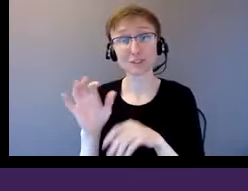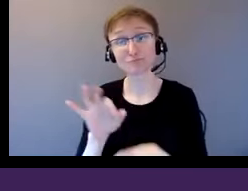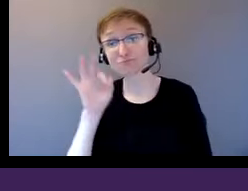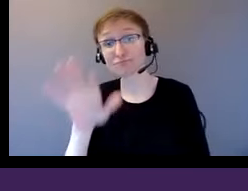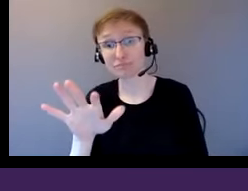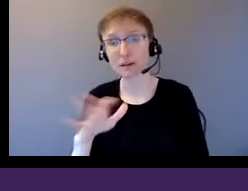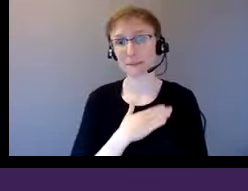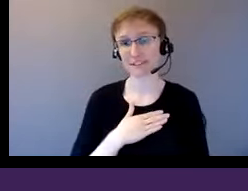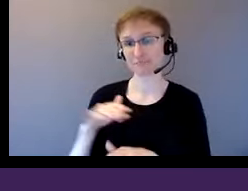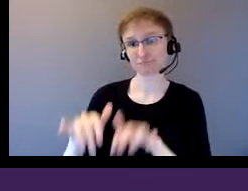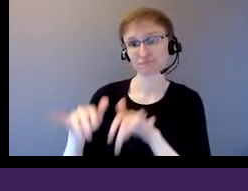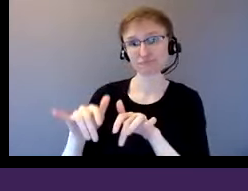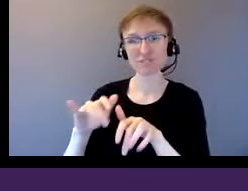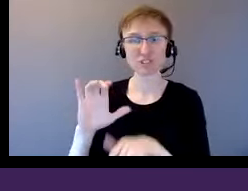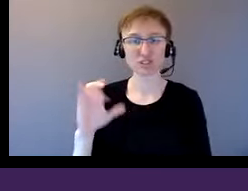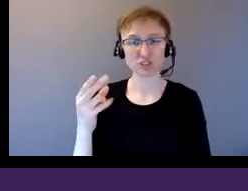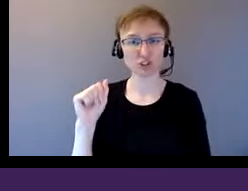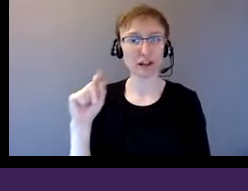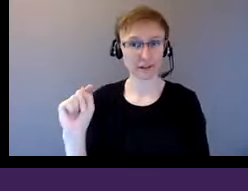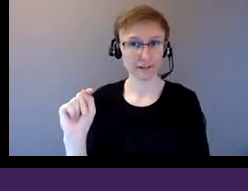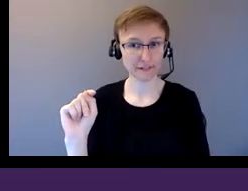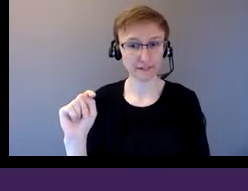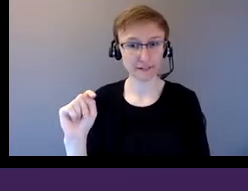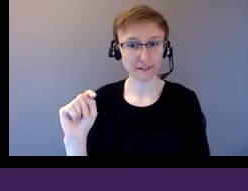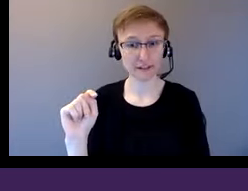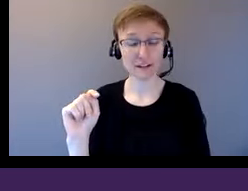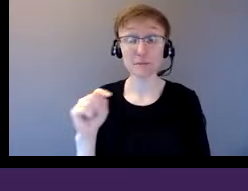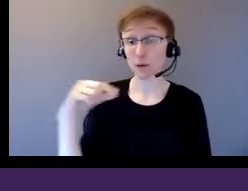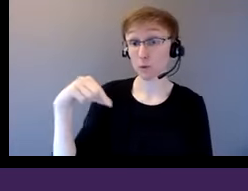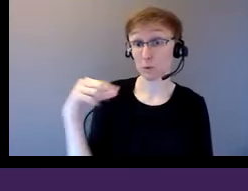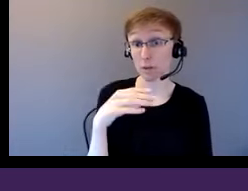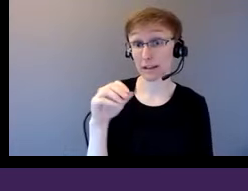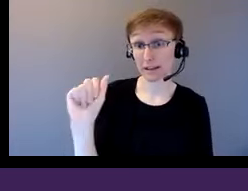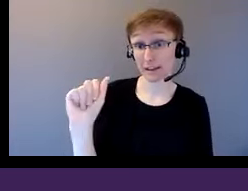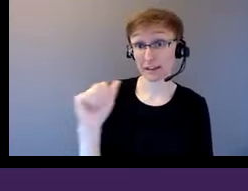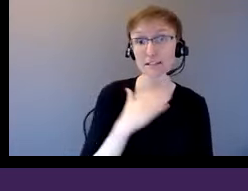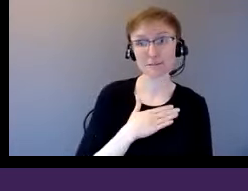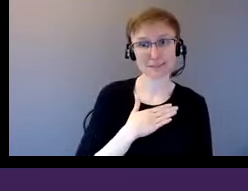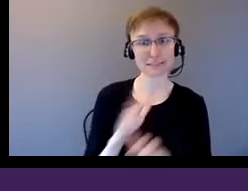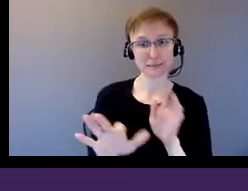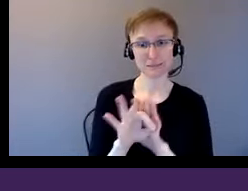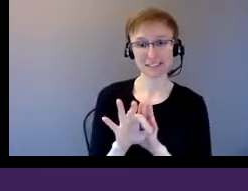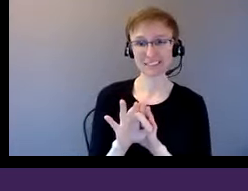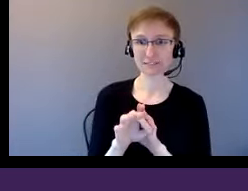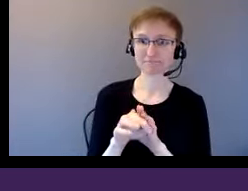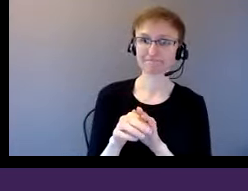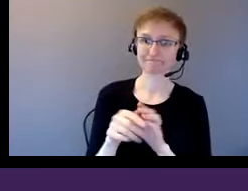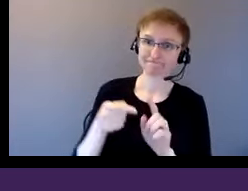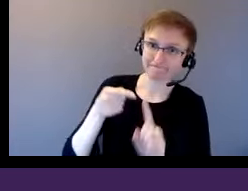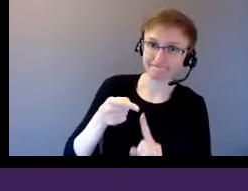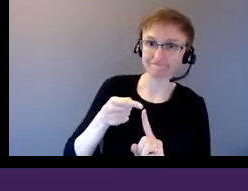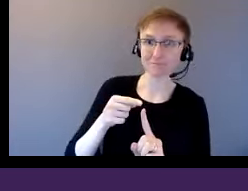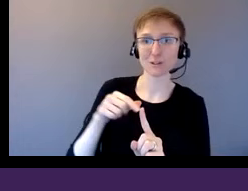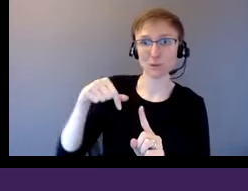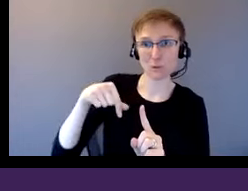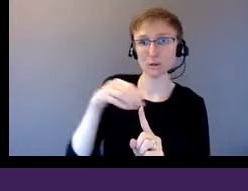to respond to the questions at the end if you put the questions in the question box. I know sometimes we forget,